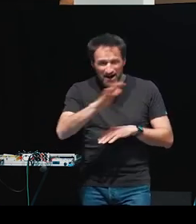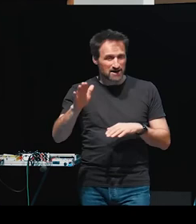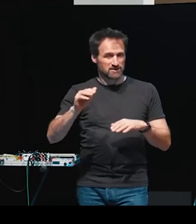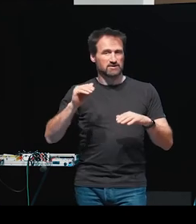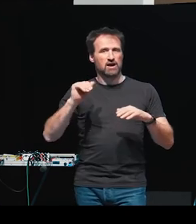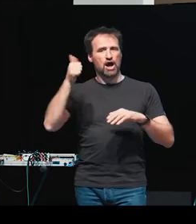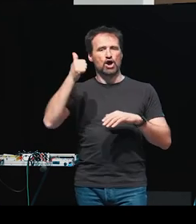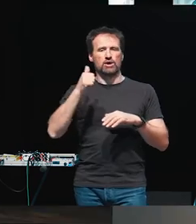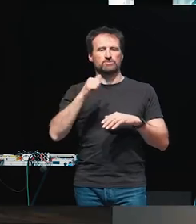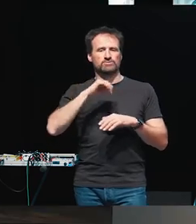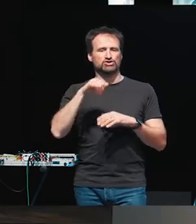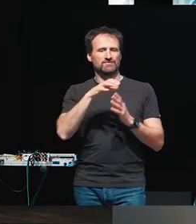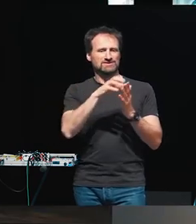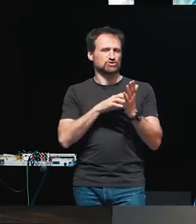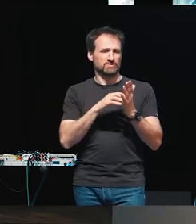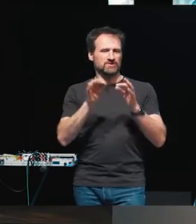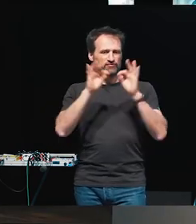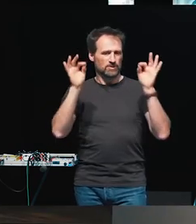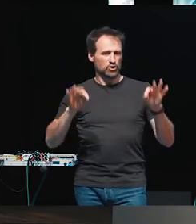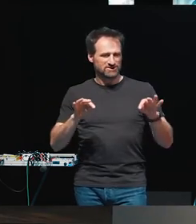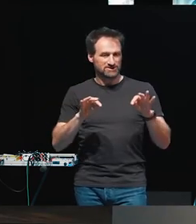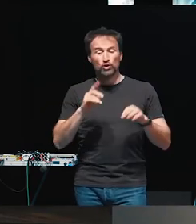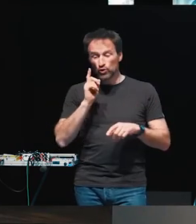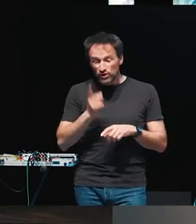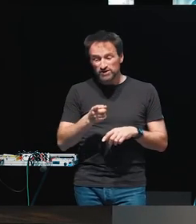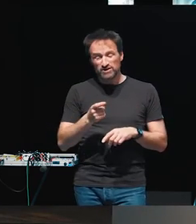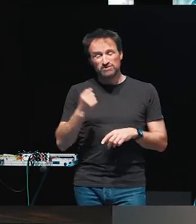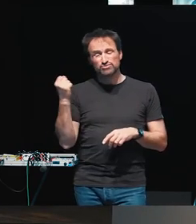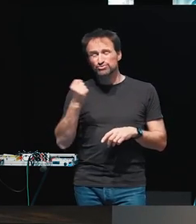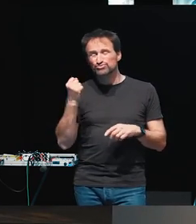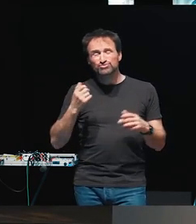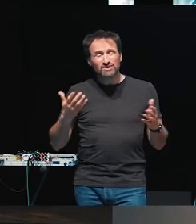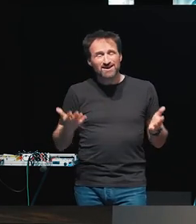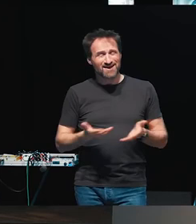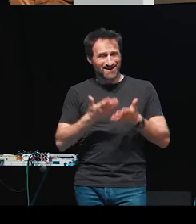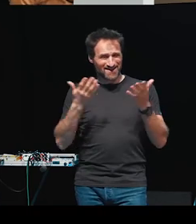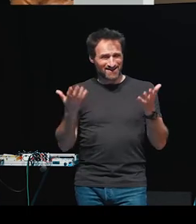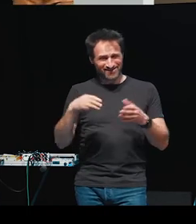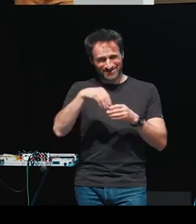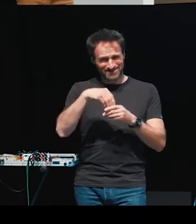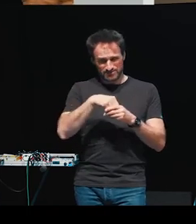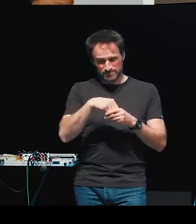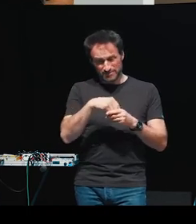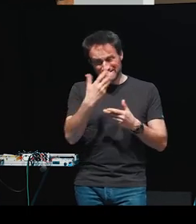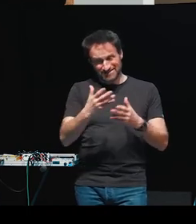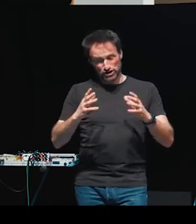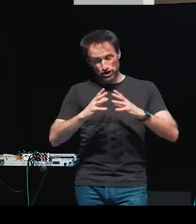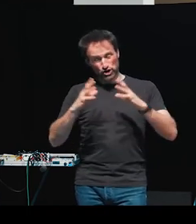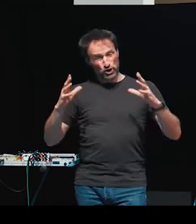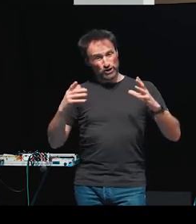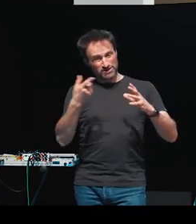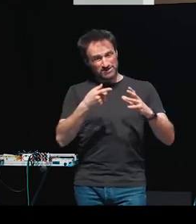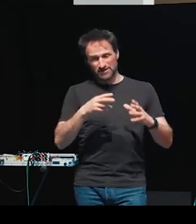that's pretty interesting. And it's super lightweight. So this is the size of the real-world app. And